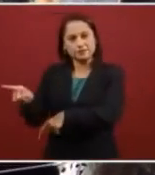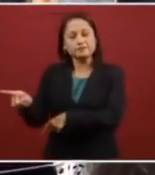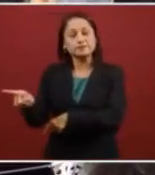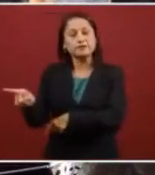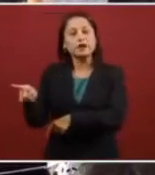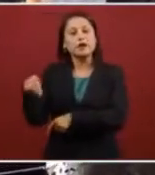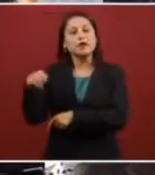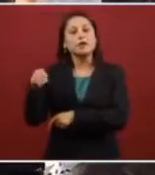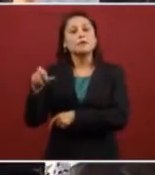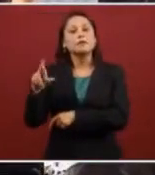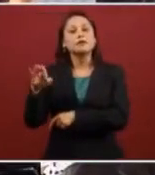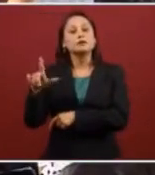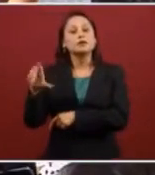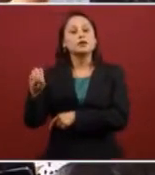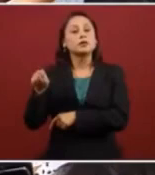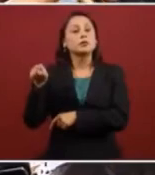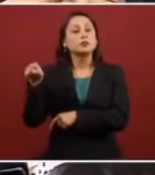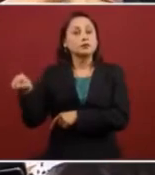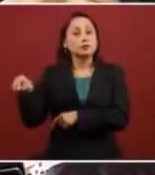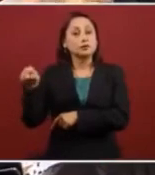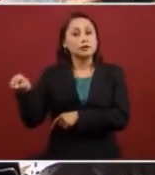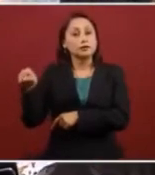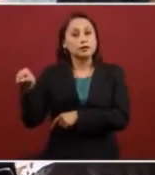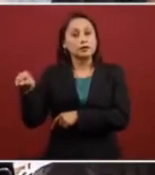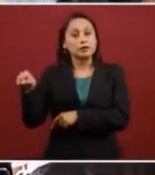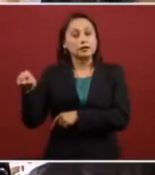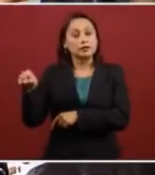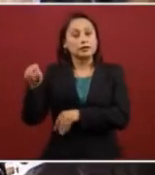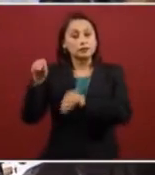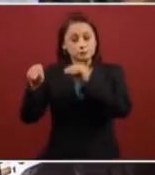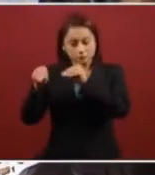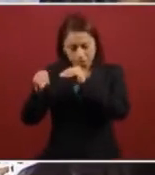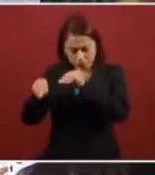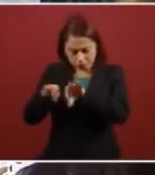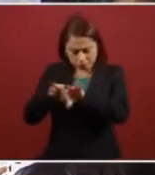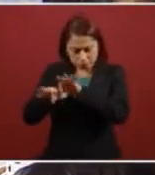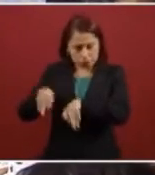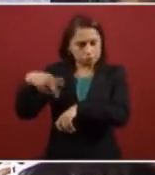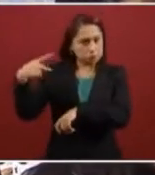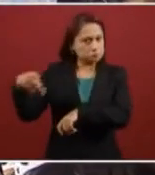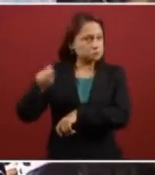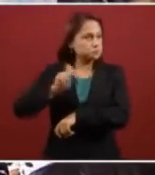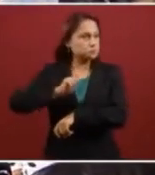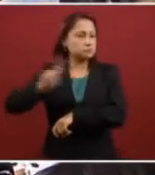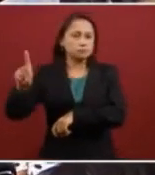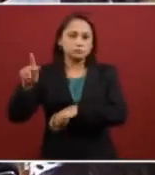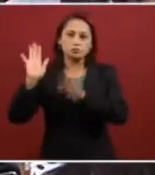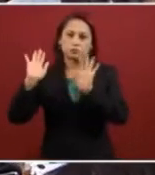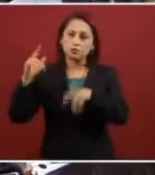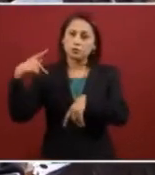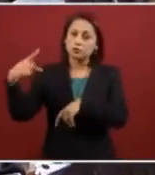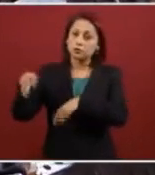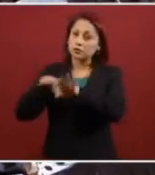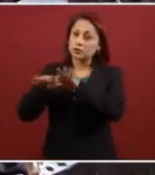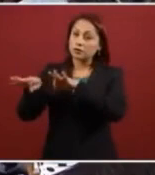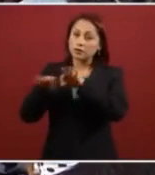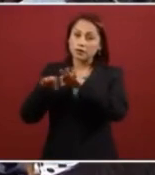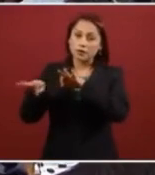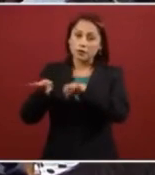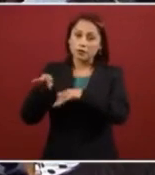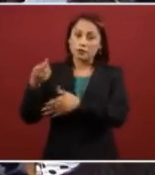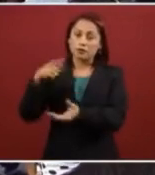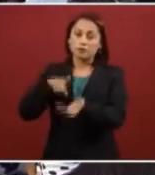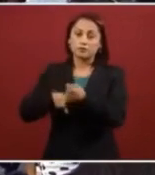un trabajo extraordinario, an extraordinary job, de primera, first class, como secretario de Relaciones Exteriores, as a foreign